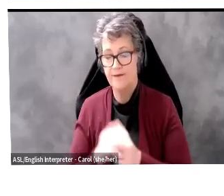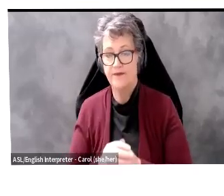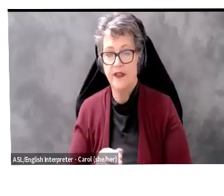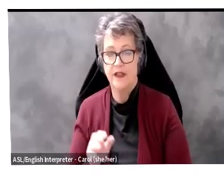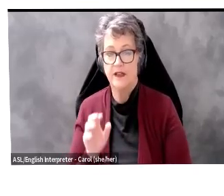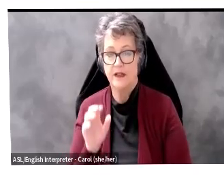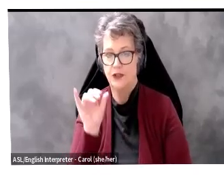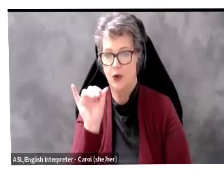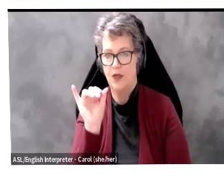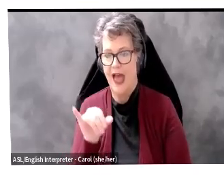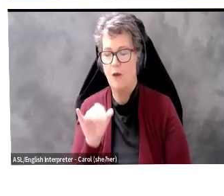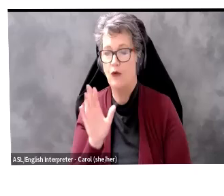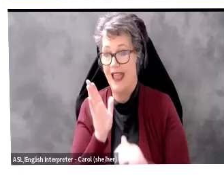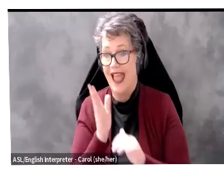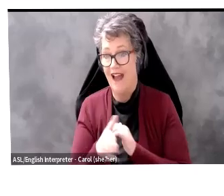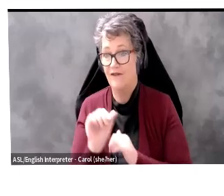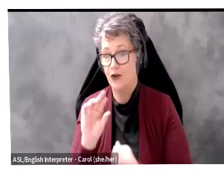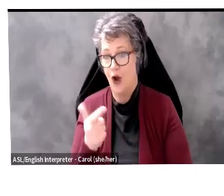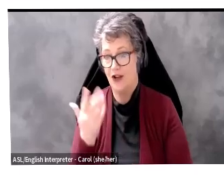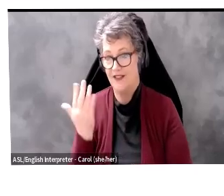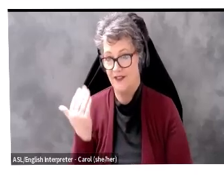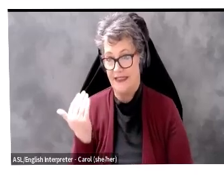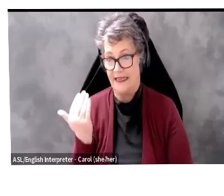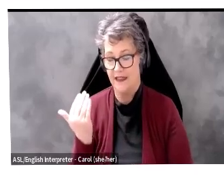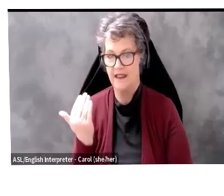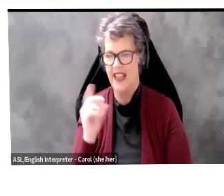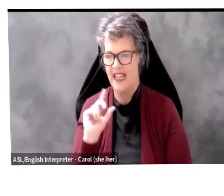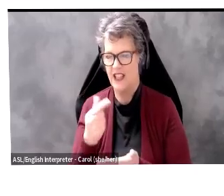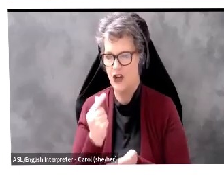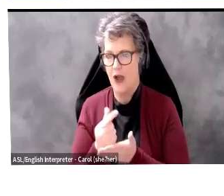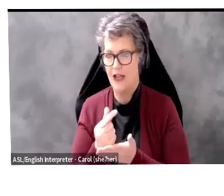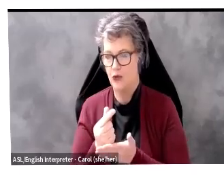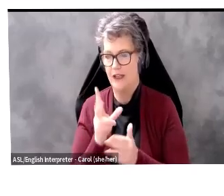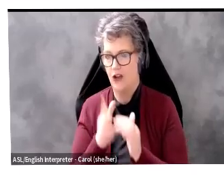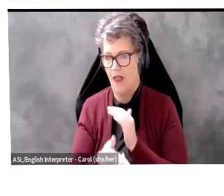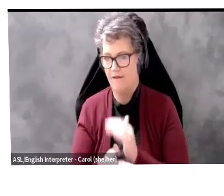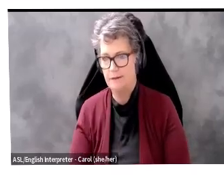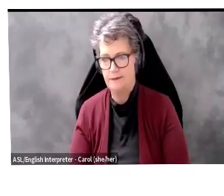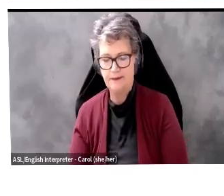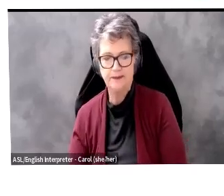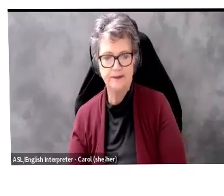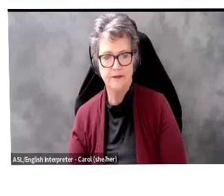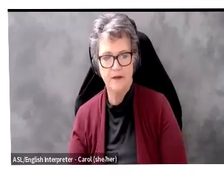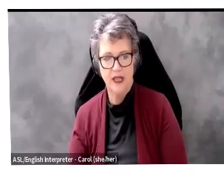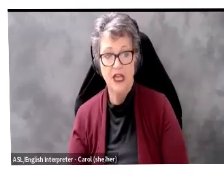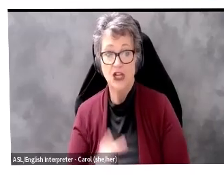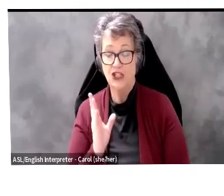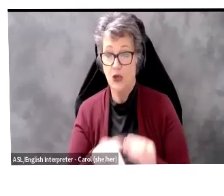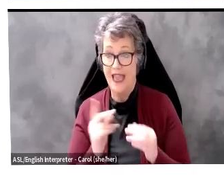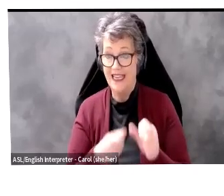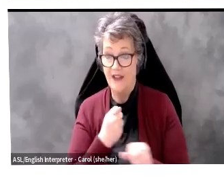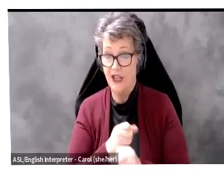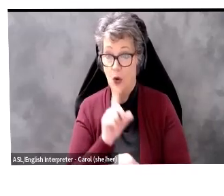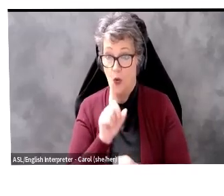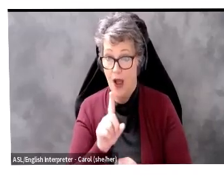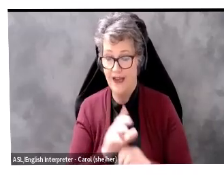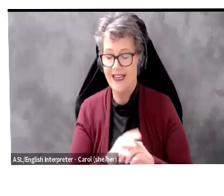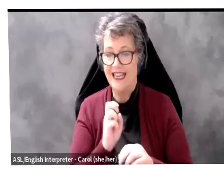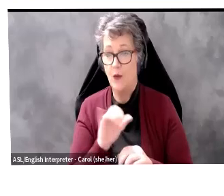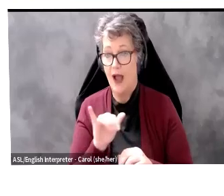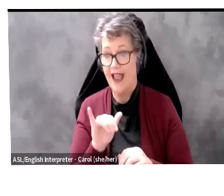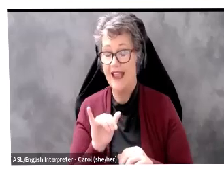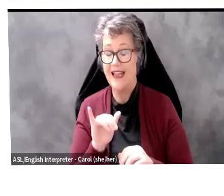be after August 15th, which is the graduate cutoff date. Okay. So the end of year 1, the new end of year